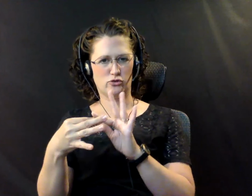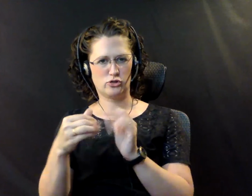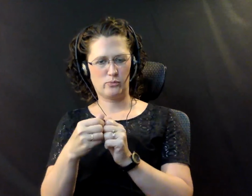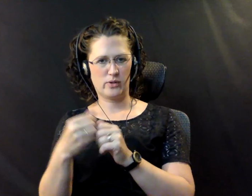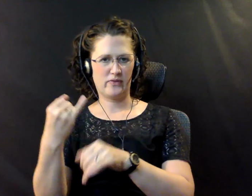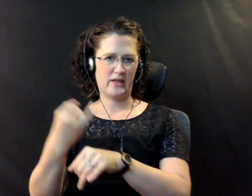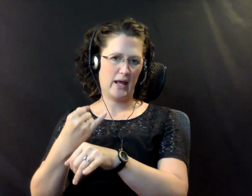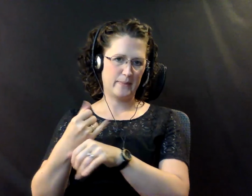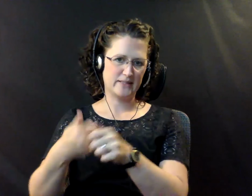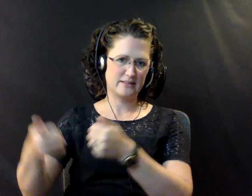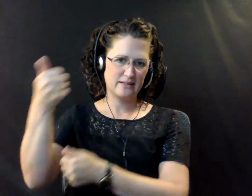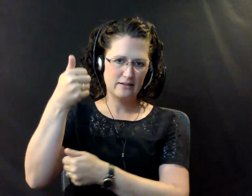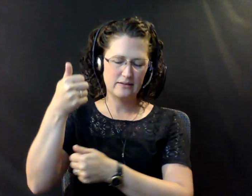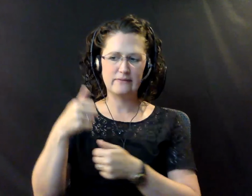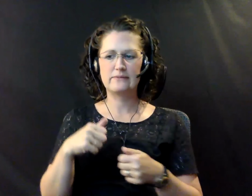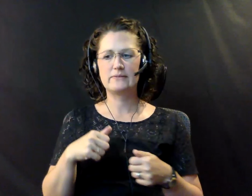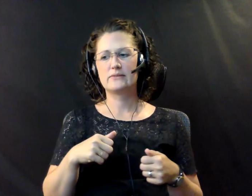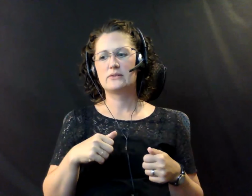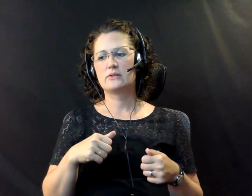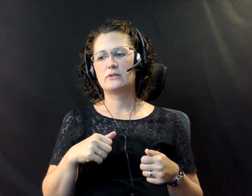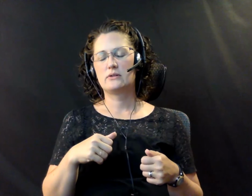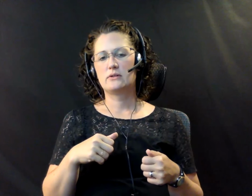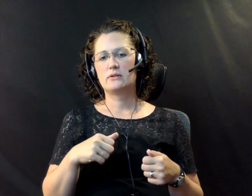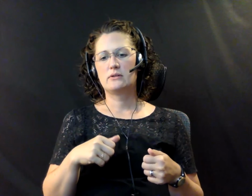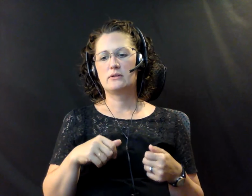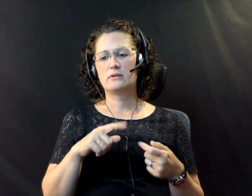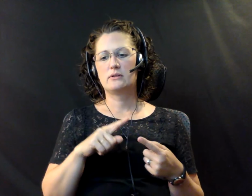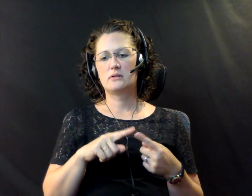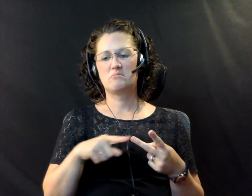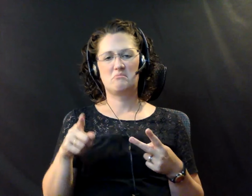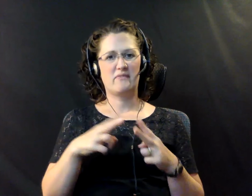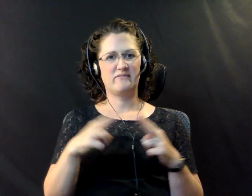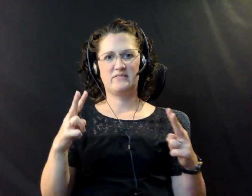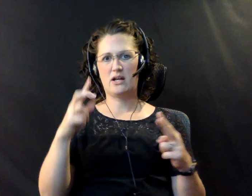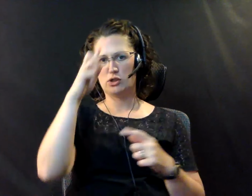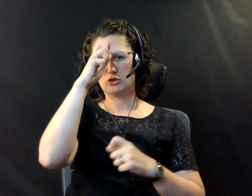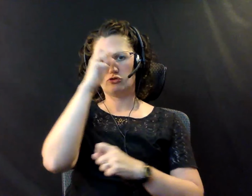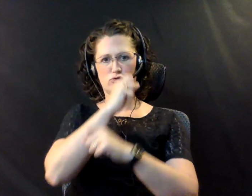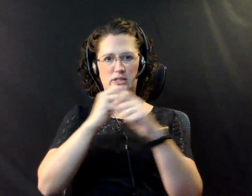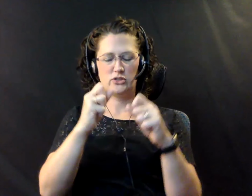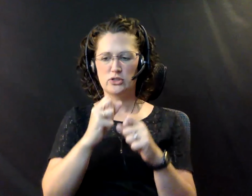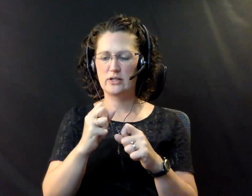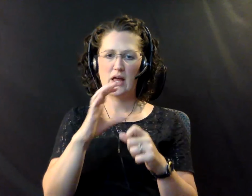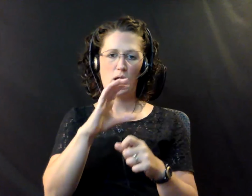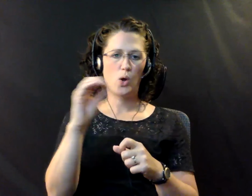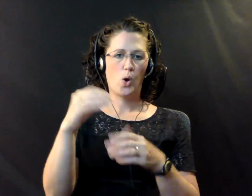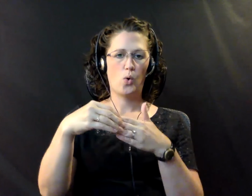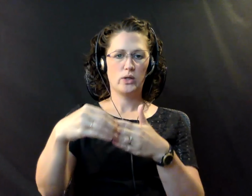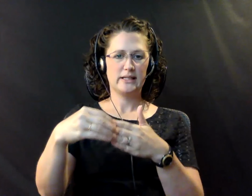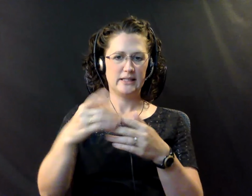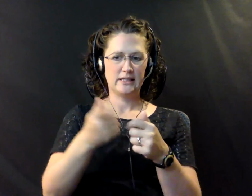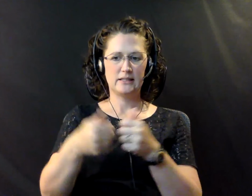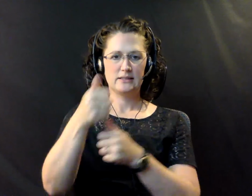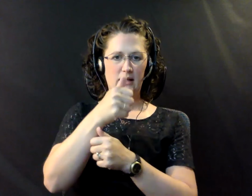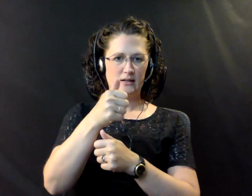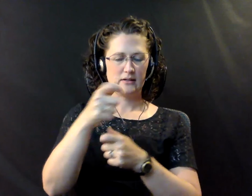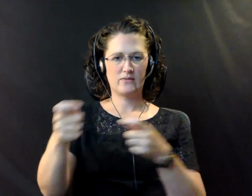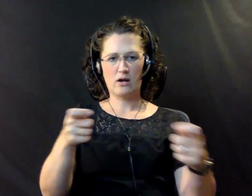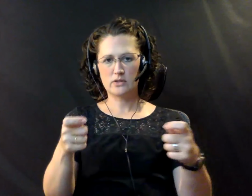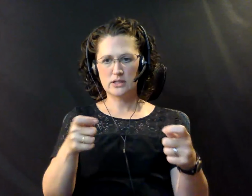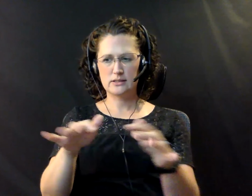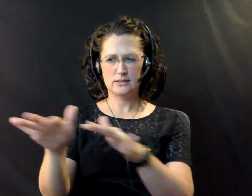execs. They are very strategic. They co-lead executive governance, et cetera, et cetera. But at the